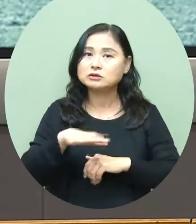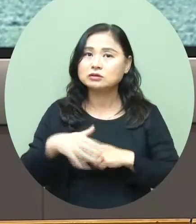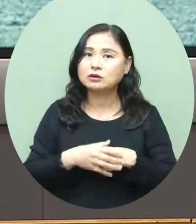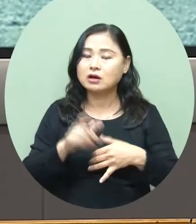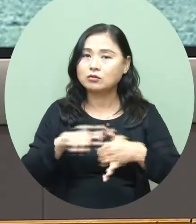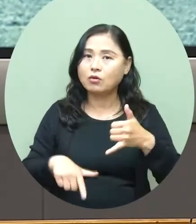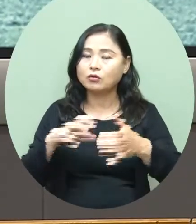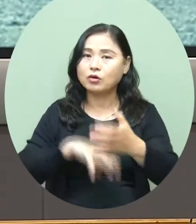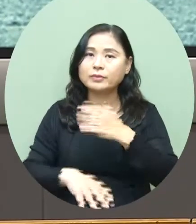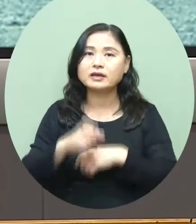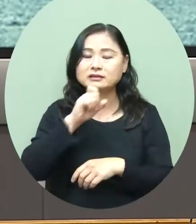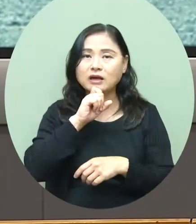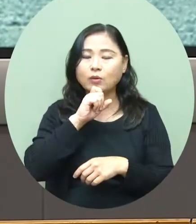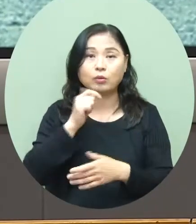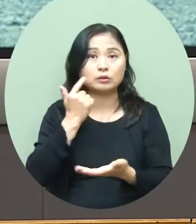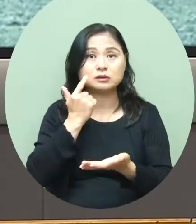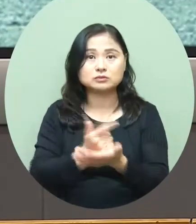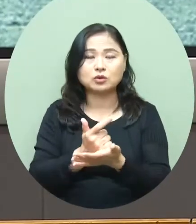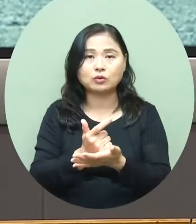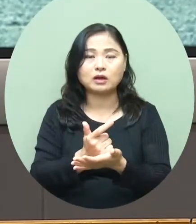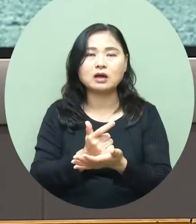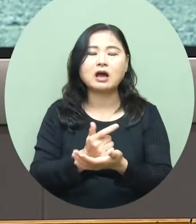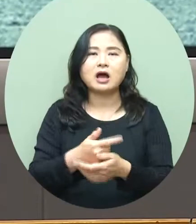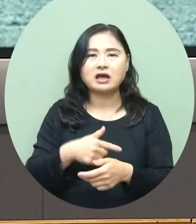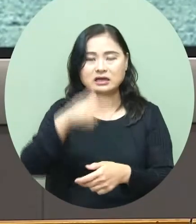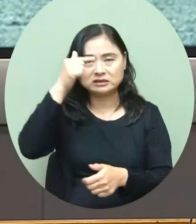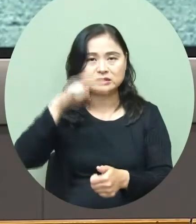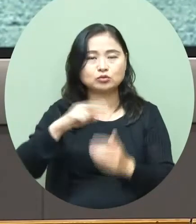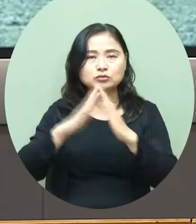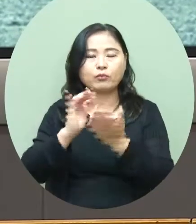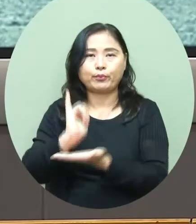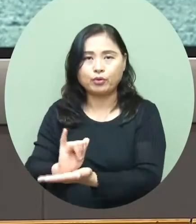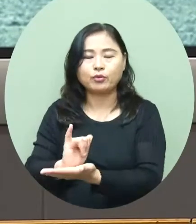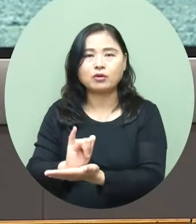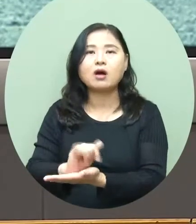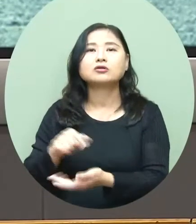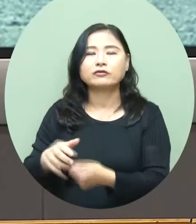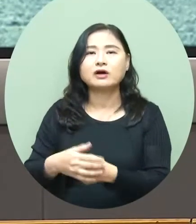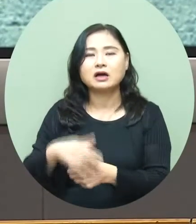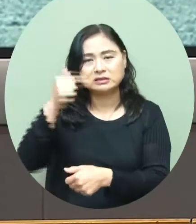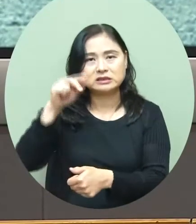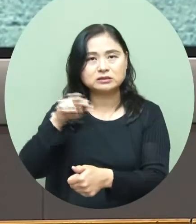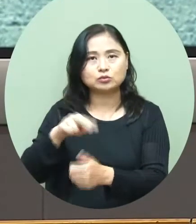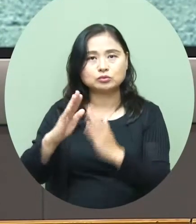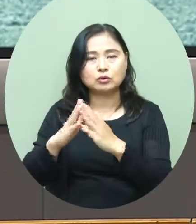Among child COVID patients, some serious cases were admitted to HA hospitals.